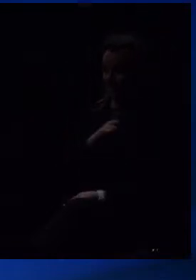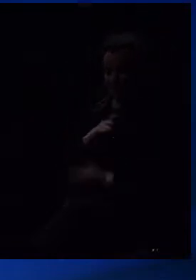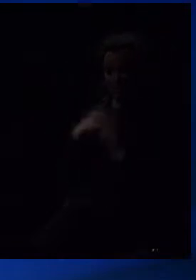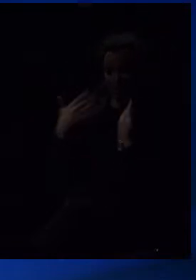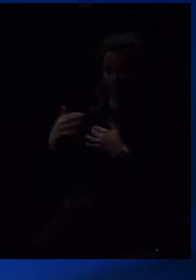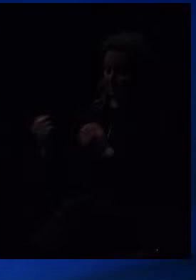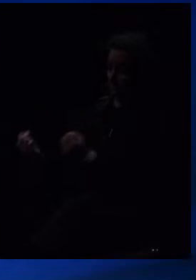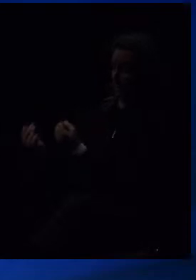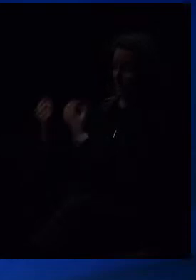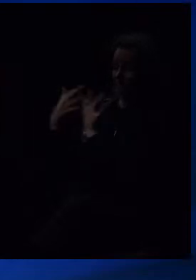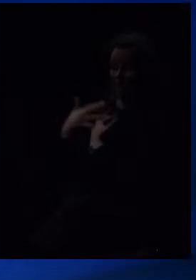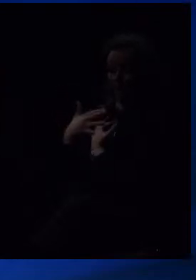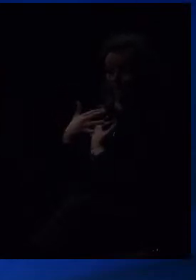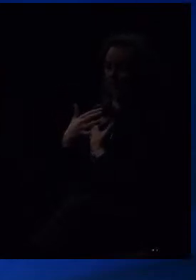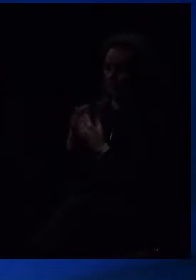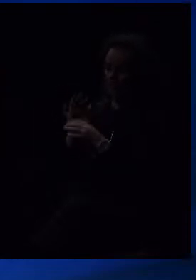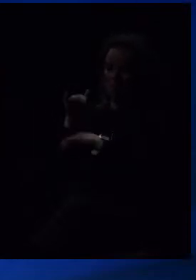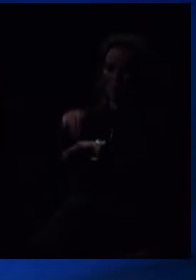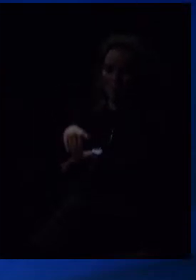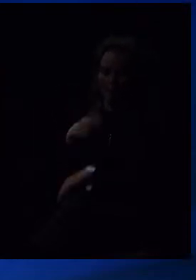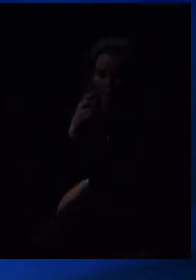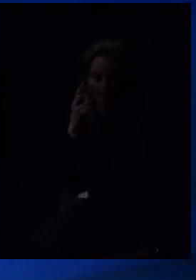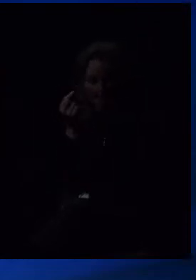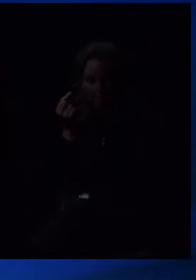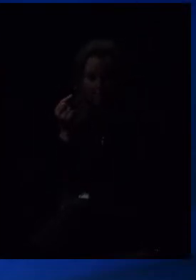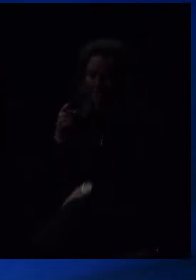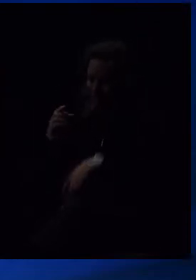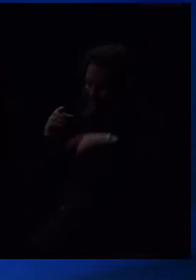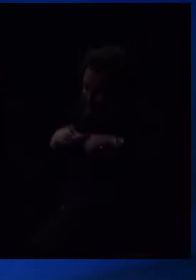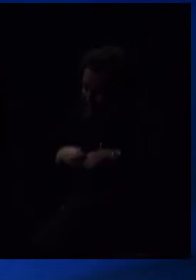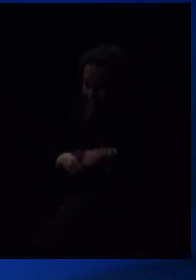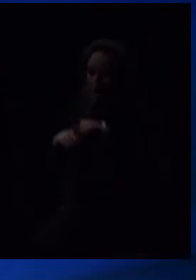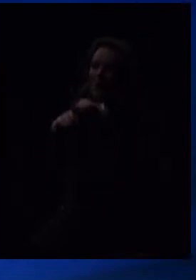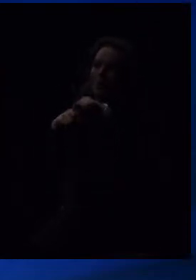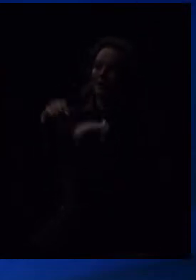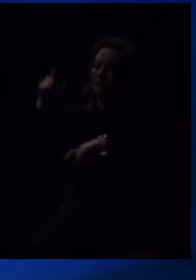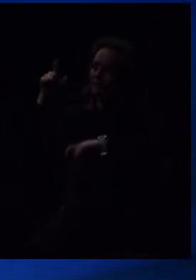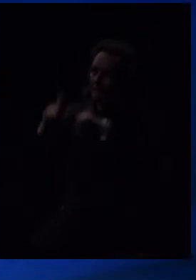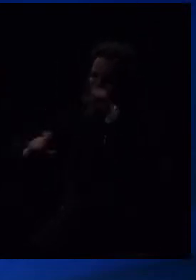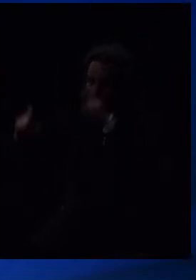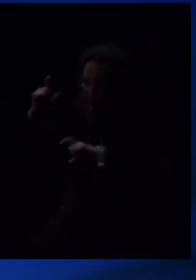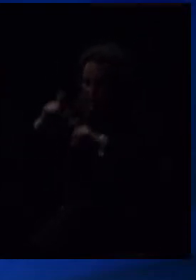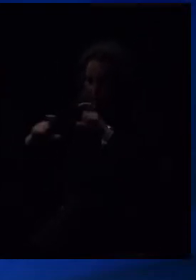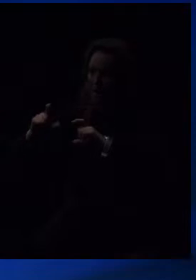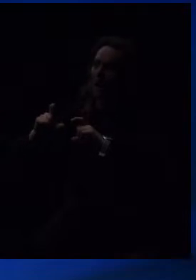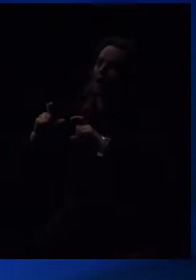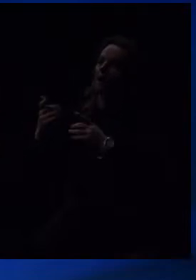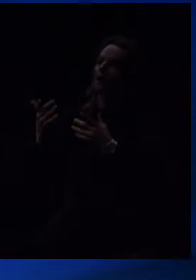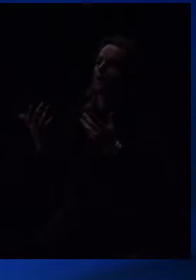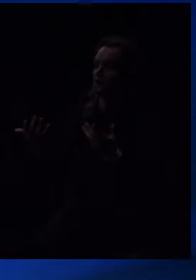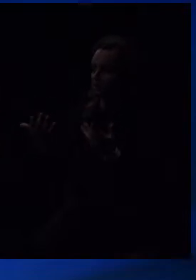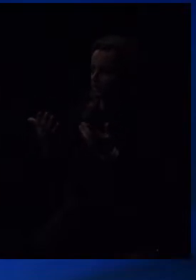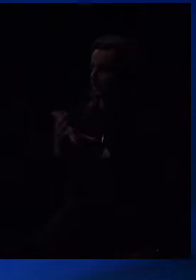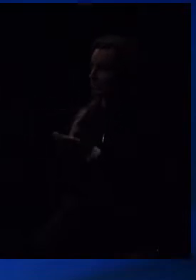this possibility of following it in color managed workflow, so the